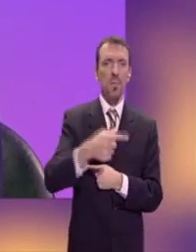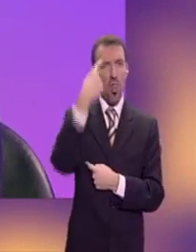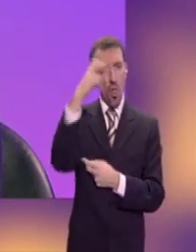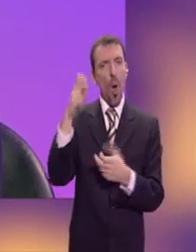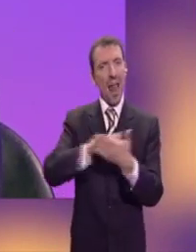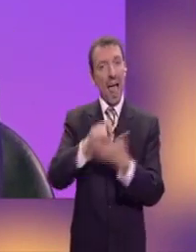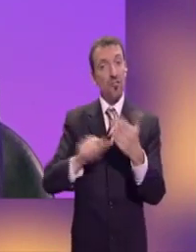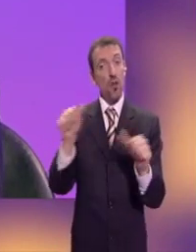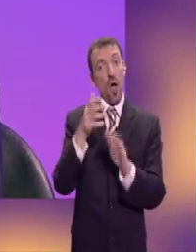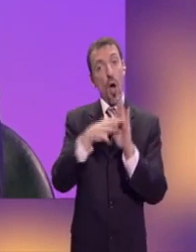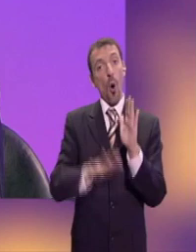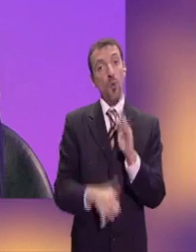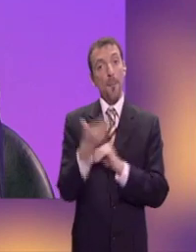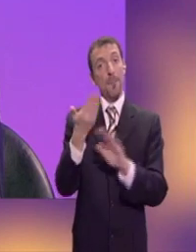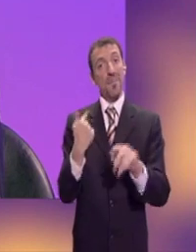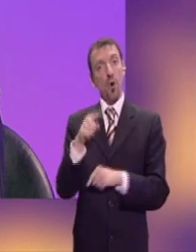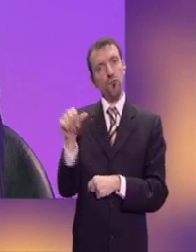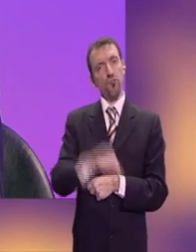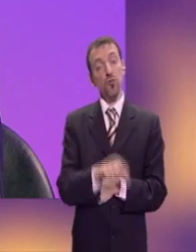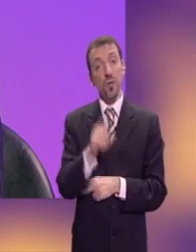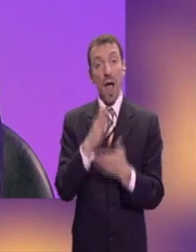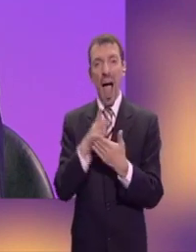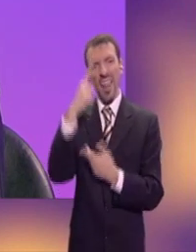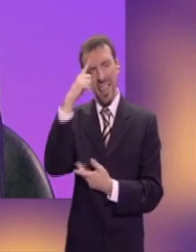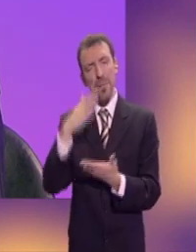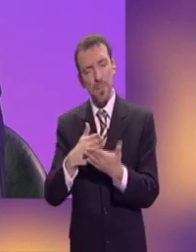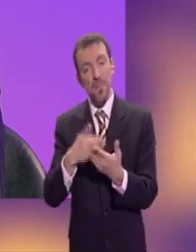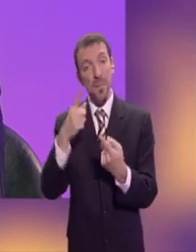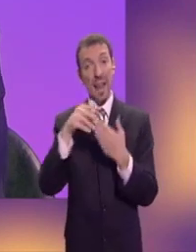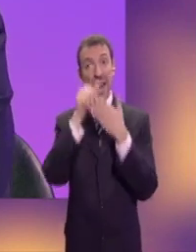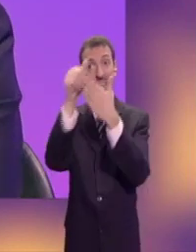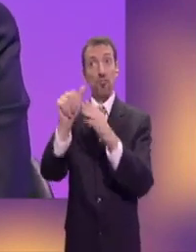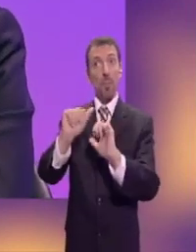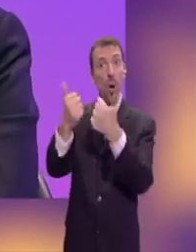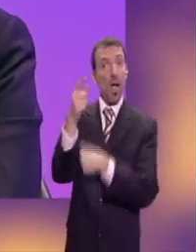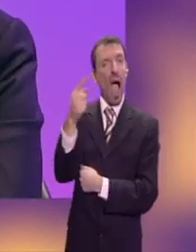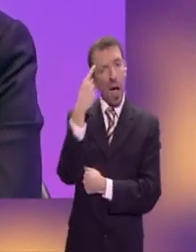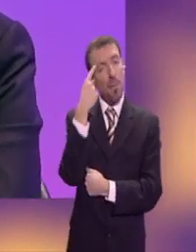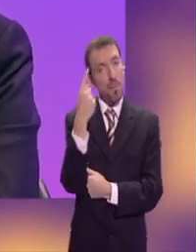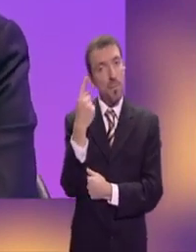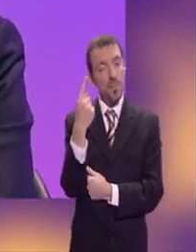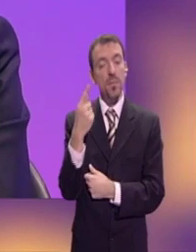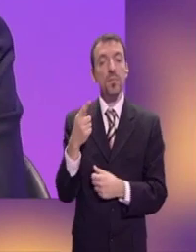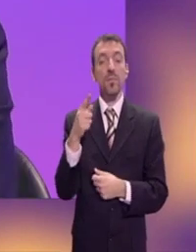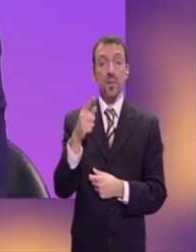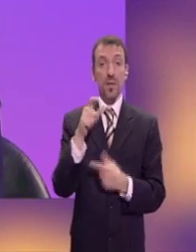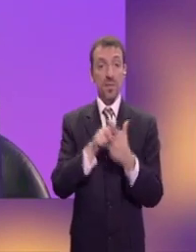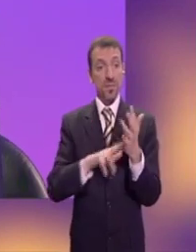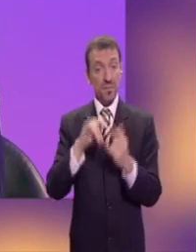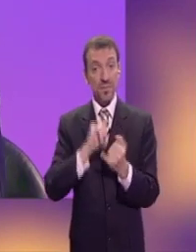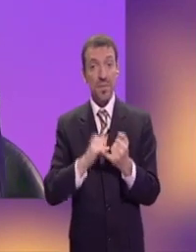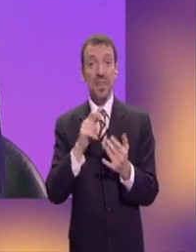didn't believe it was all up for us. I also believed that the leadership would be OK. I thought Dennis Healey would